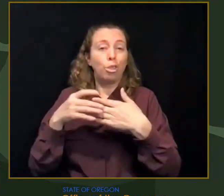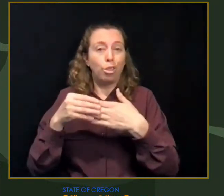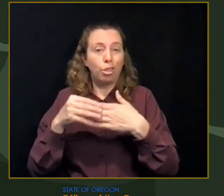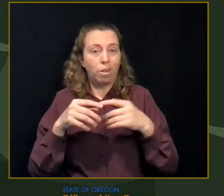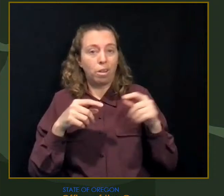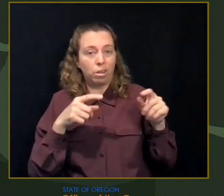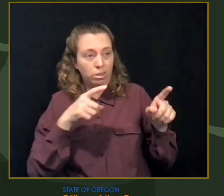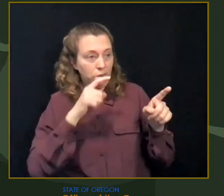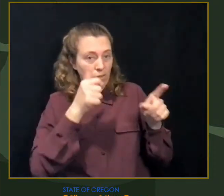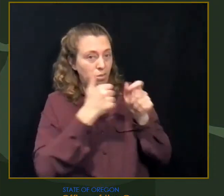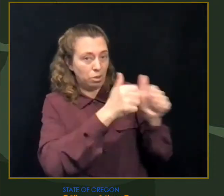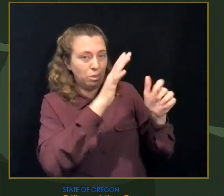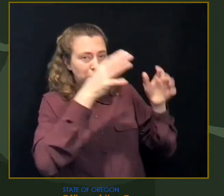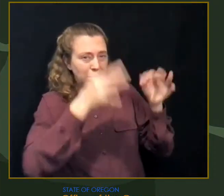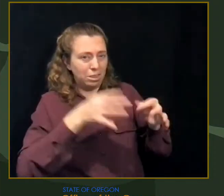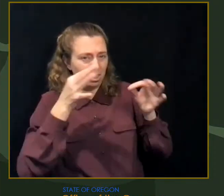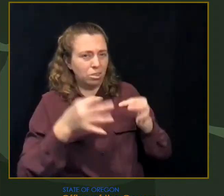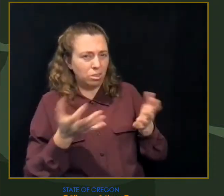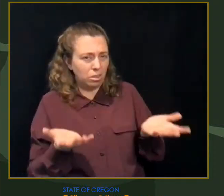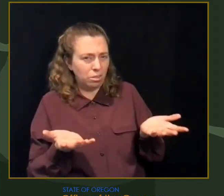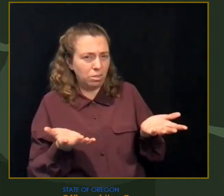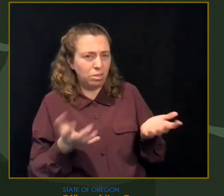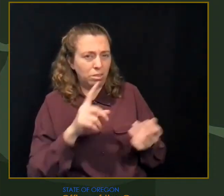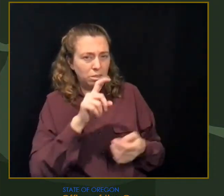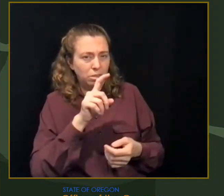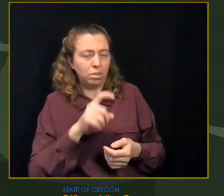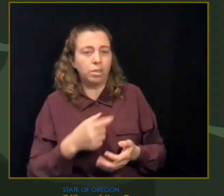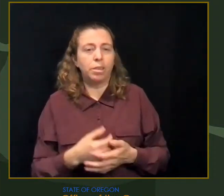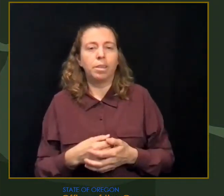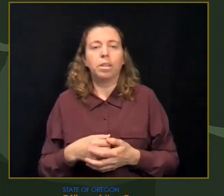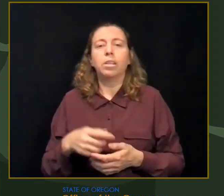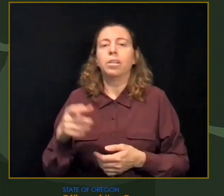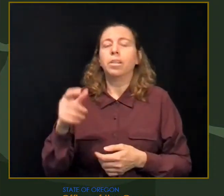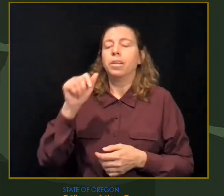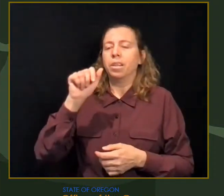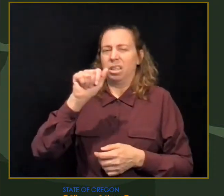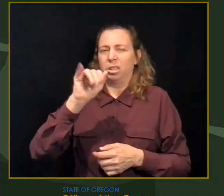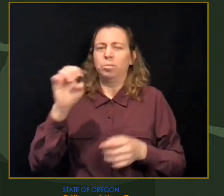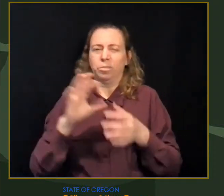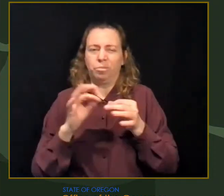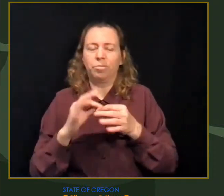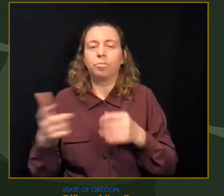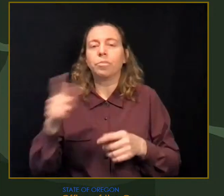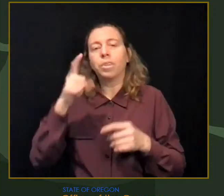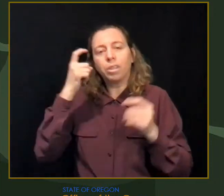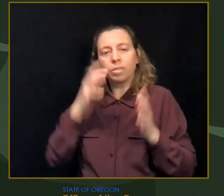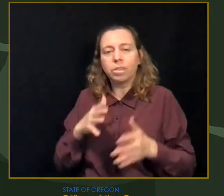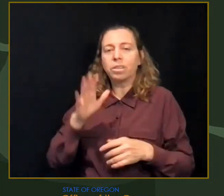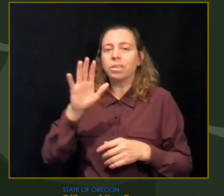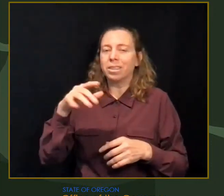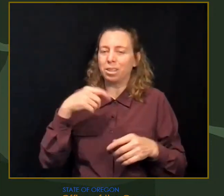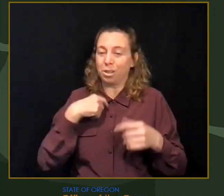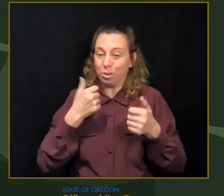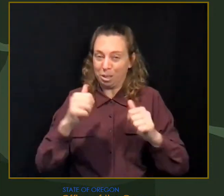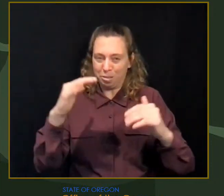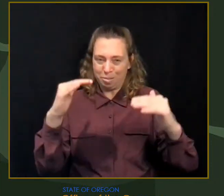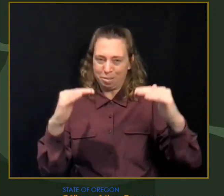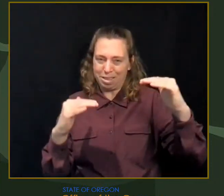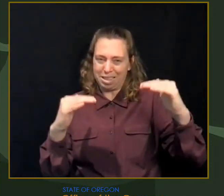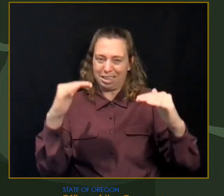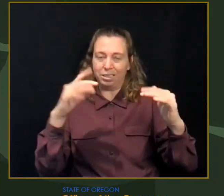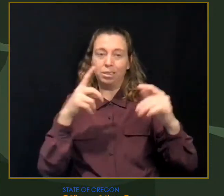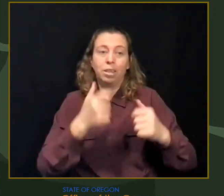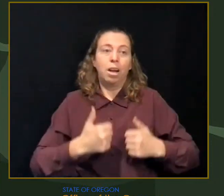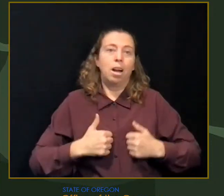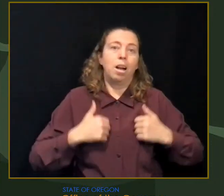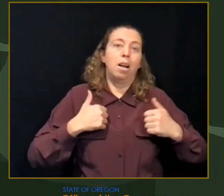is always a balance between lives and livelihoods. I think the data shows that Oregon has reached the right